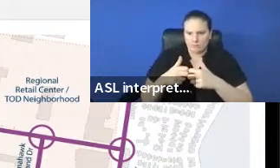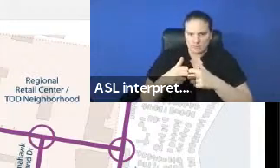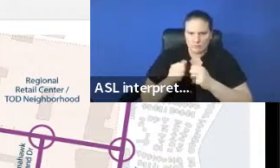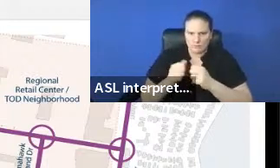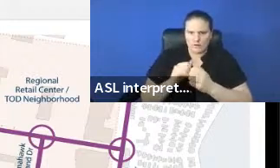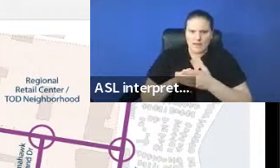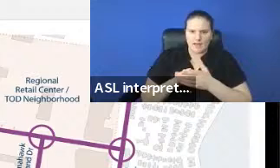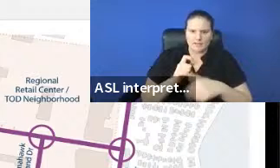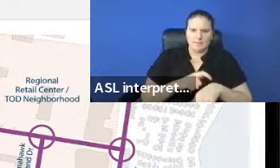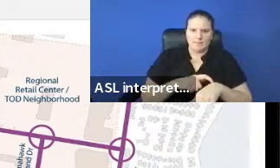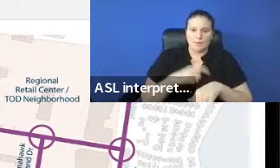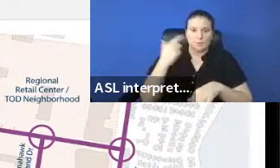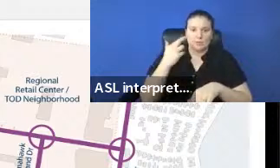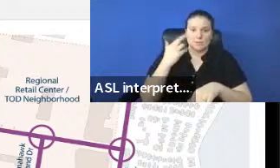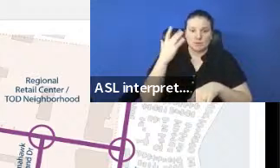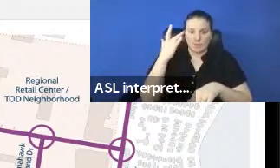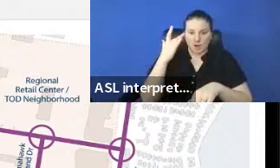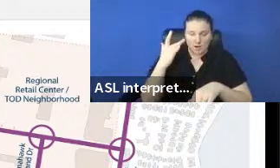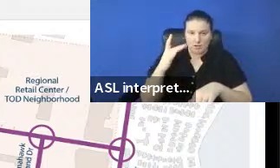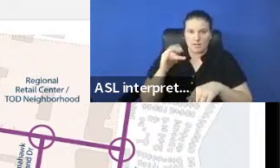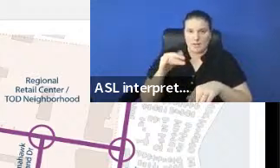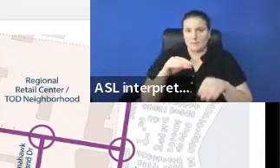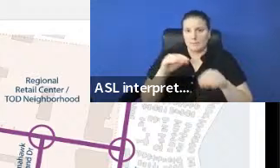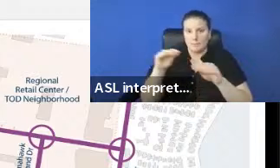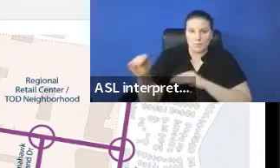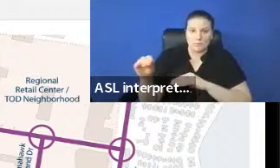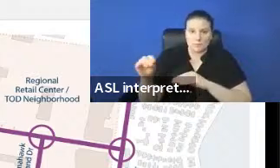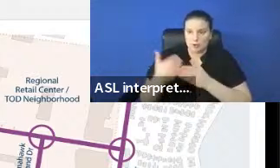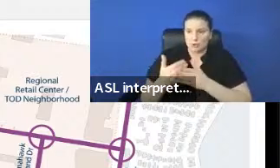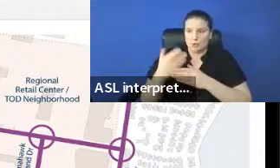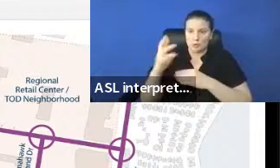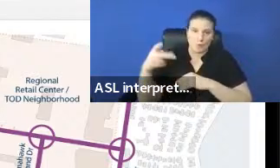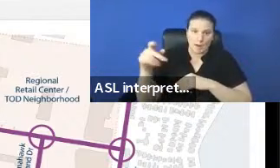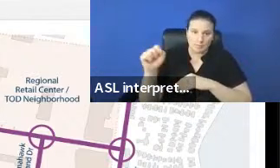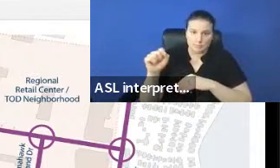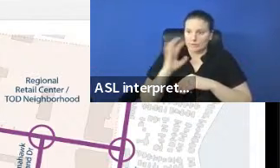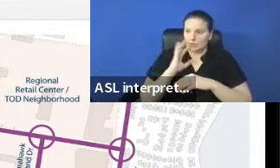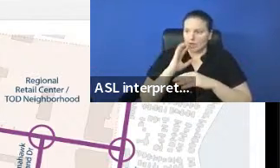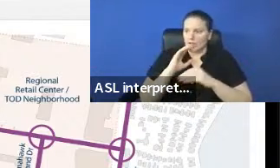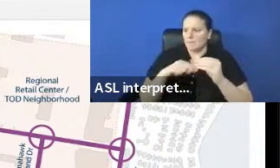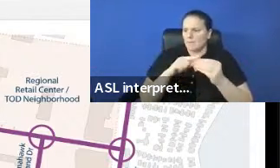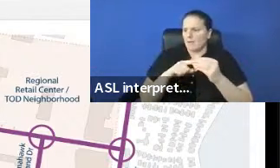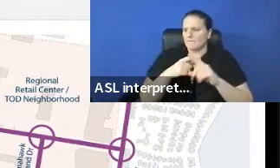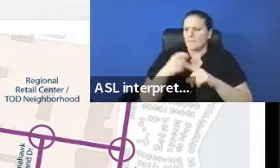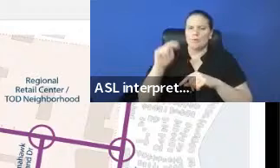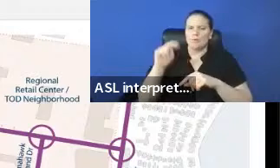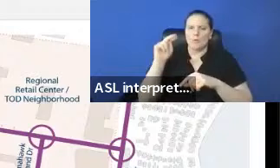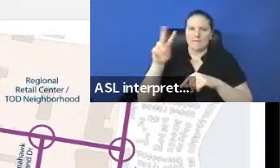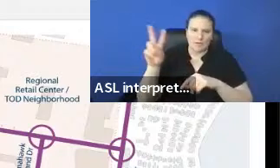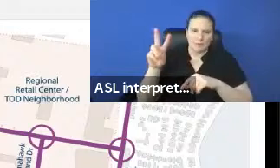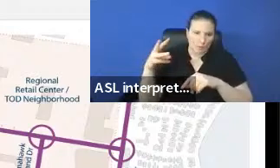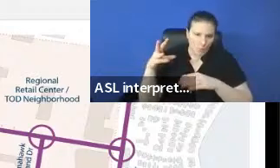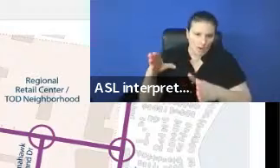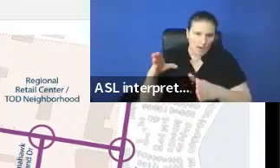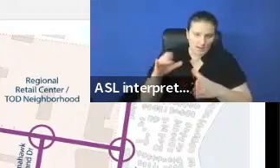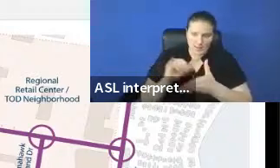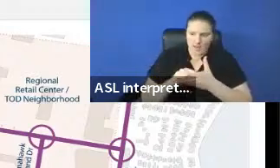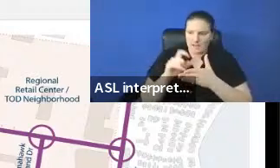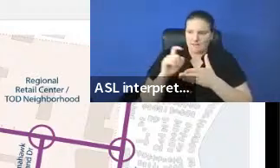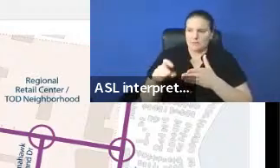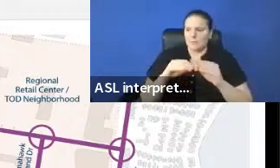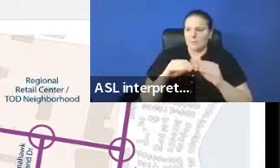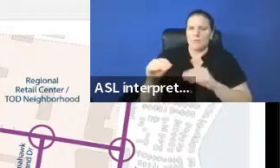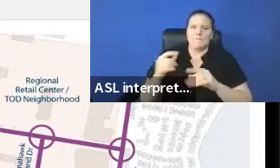The reason that moves away, those kind of new ramps that you were talking about off of North Vancouver Way, it has to be moved away